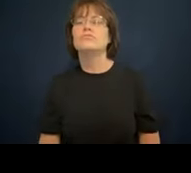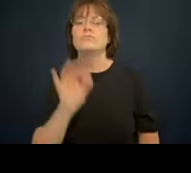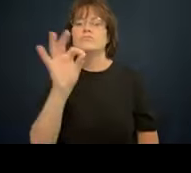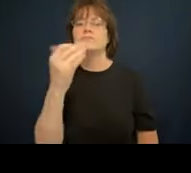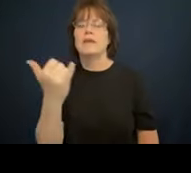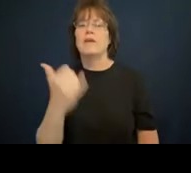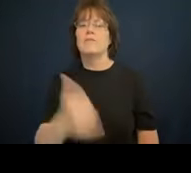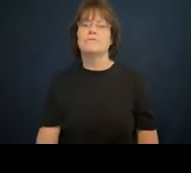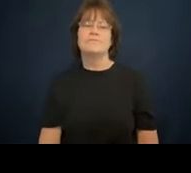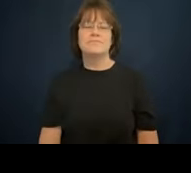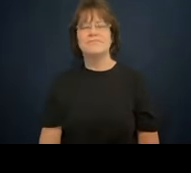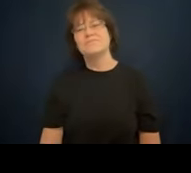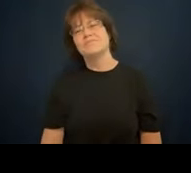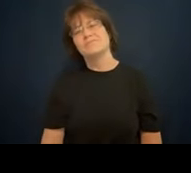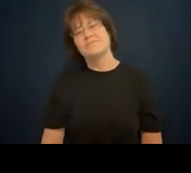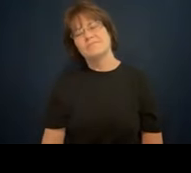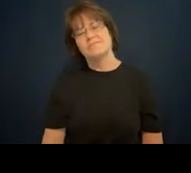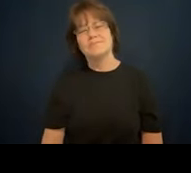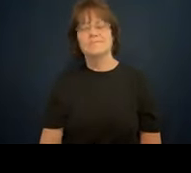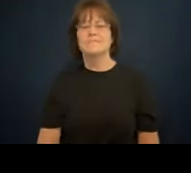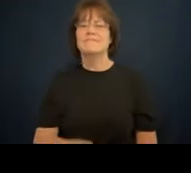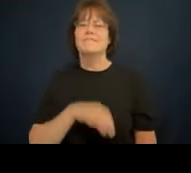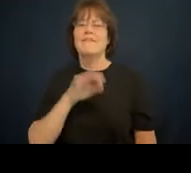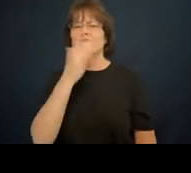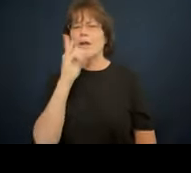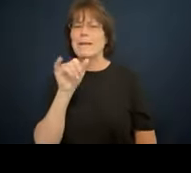Try now. Sorry, Matt. Okay. Forgot about you.